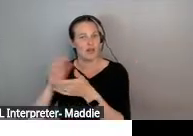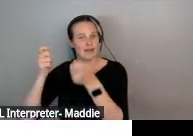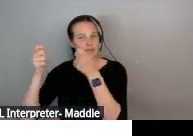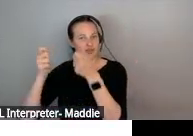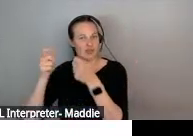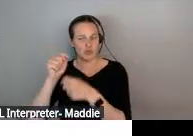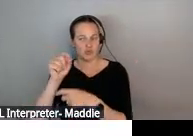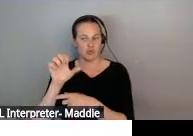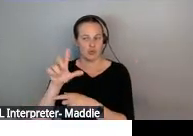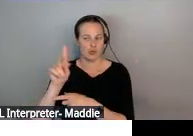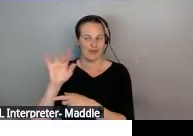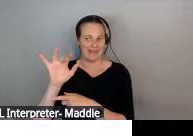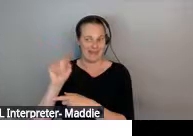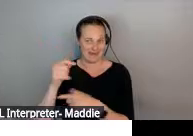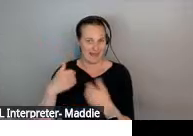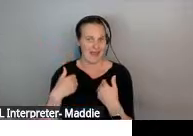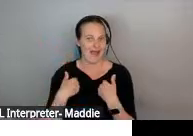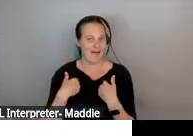linked off of